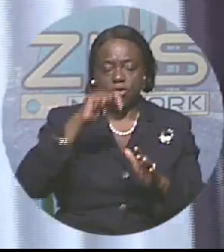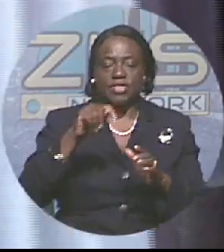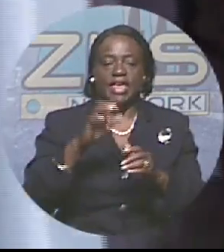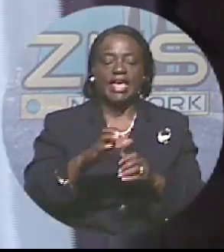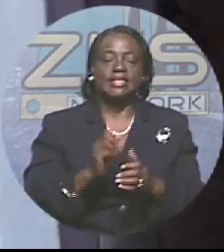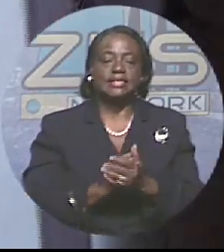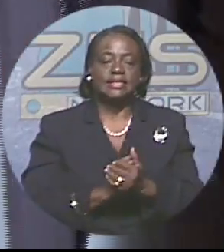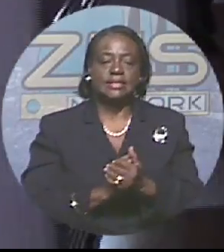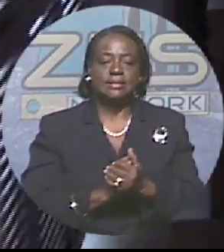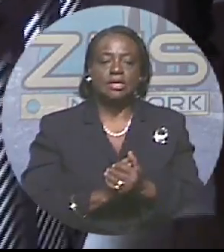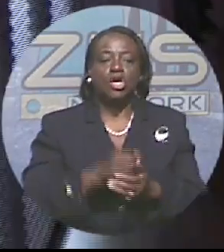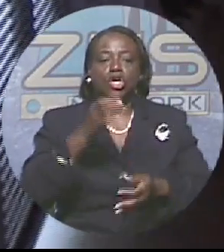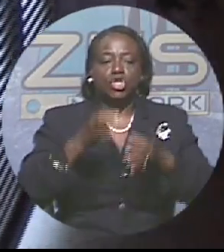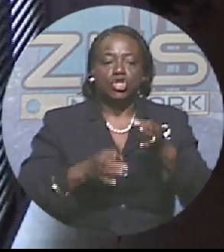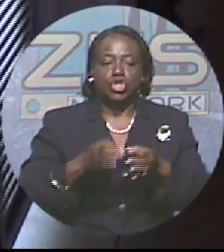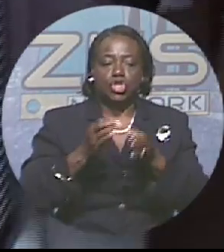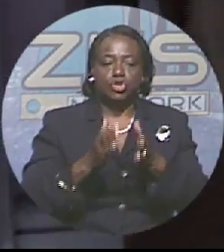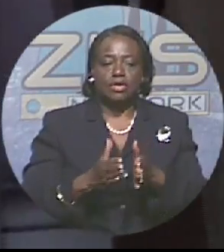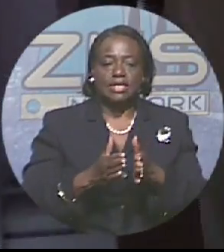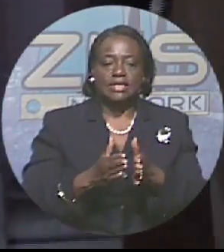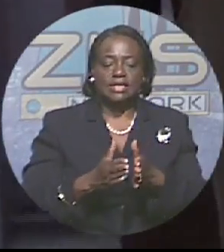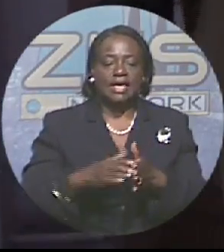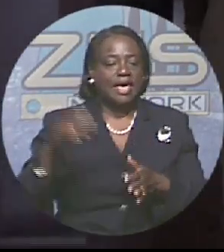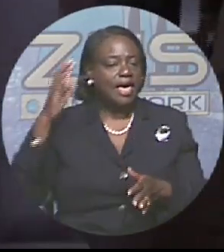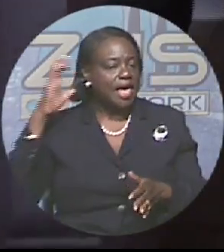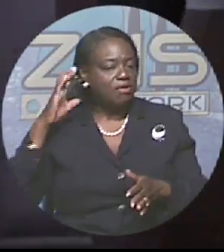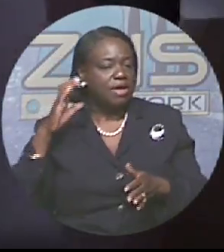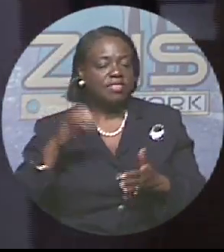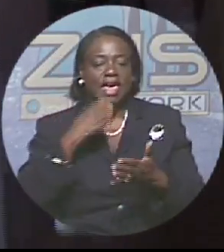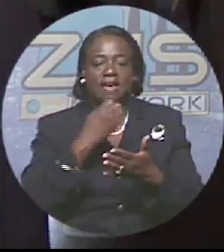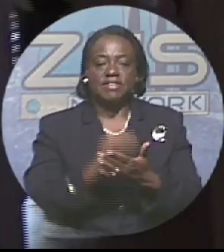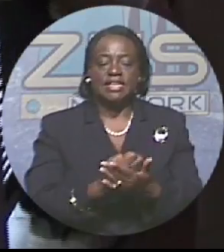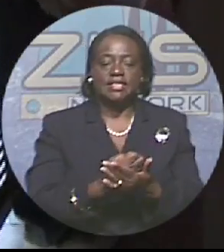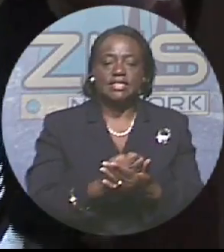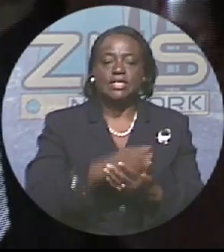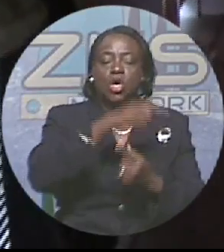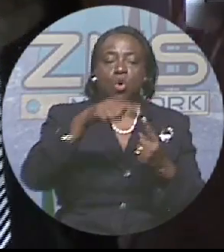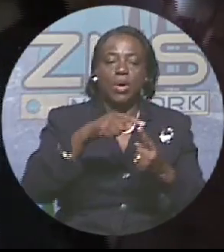presiding. Jurors are expected to begin hearing evidence when the case resumes May 17th.